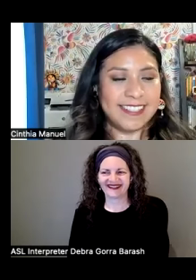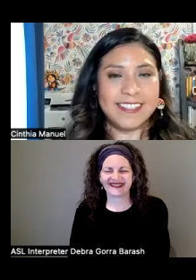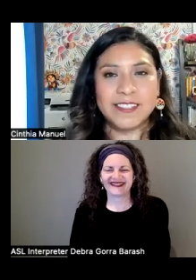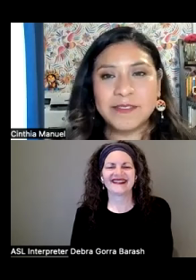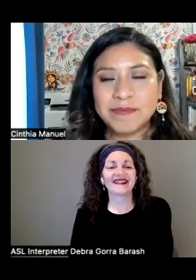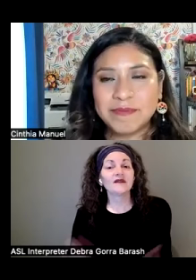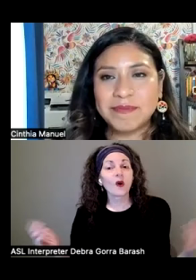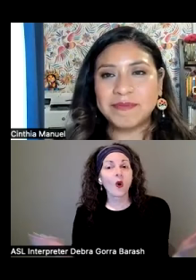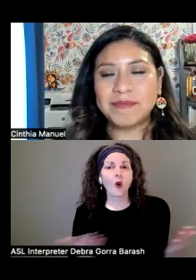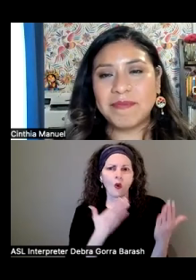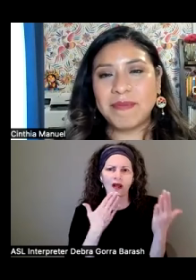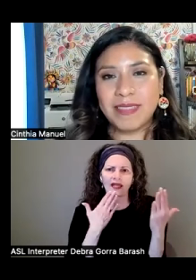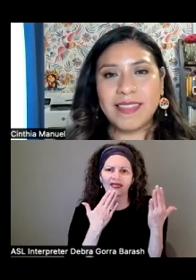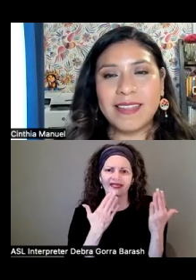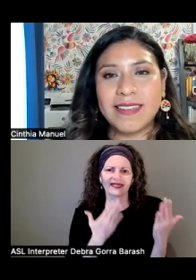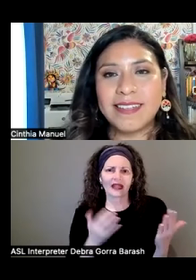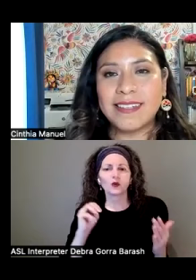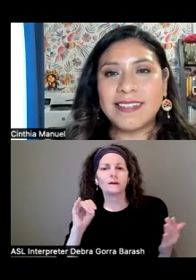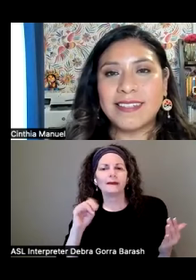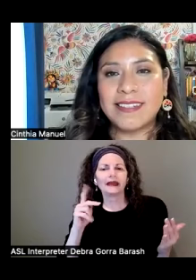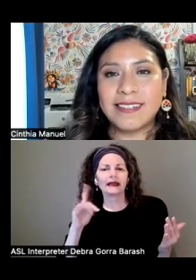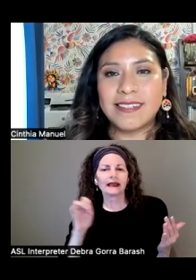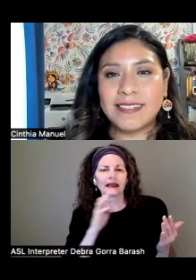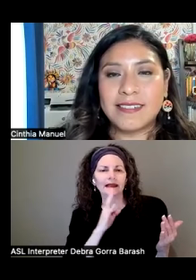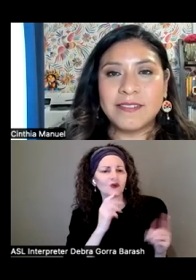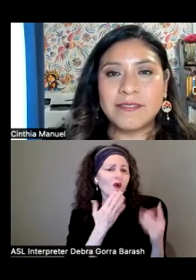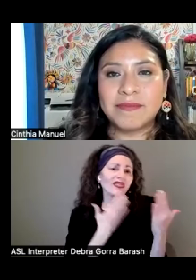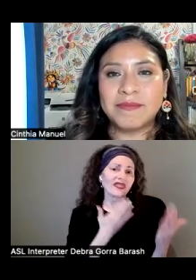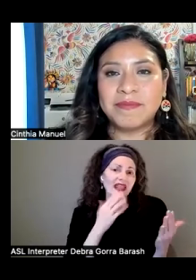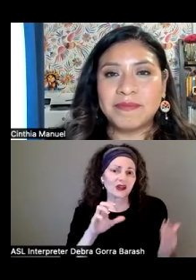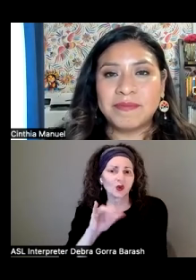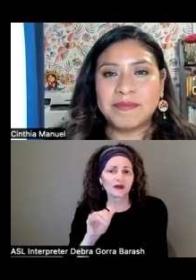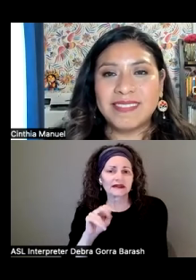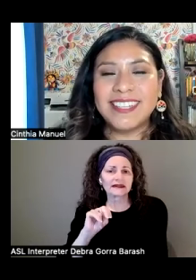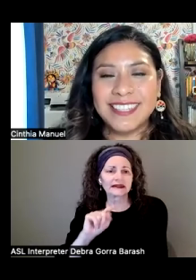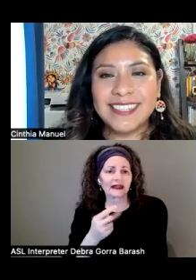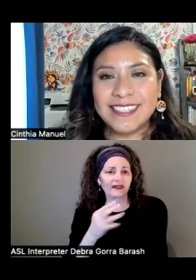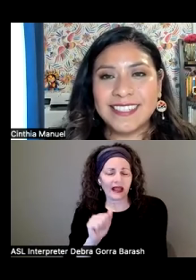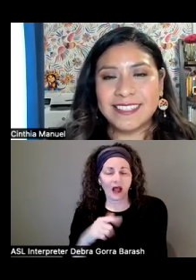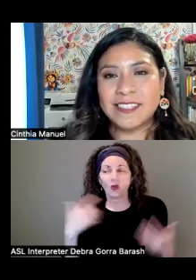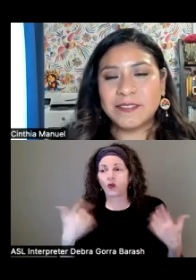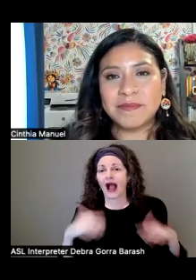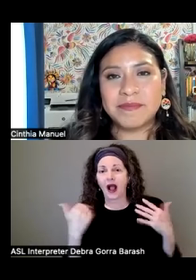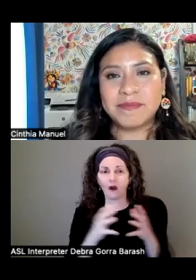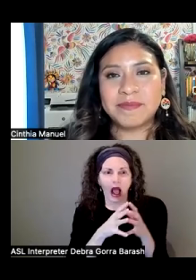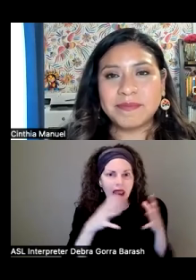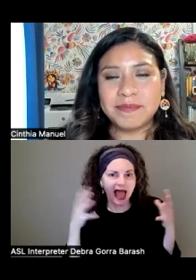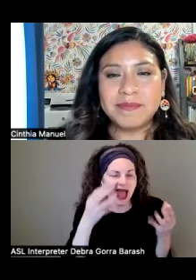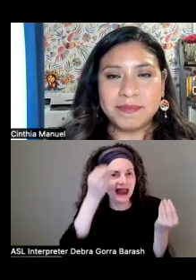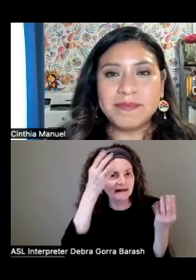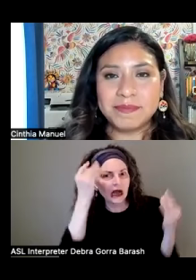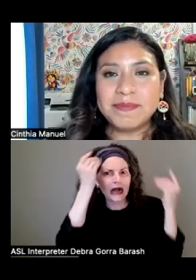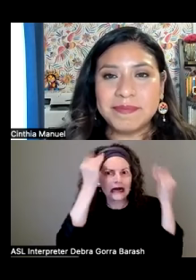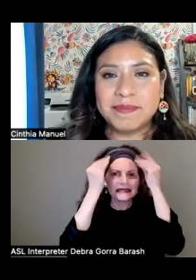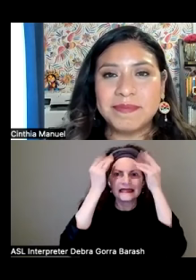Thank you so much, Cinthia. I mean, you gave us so much food for thought there and in such a very short period of